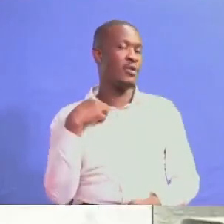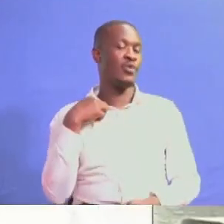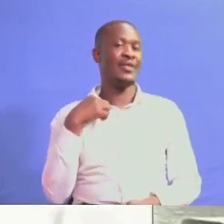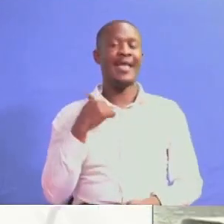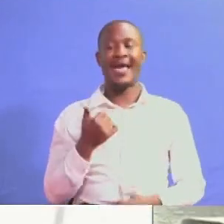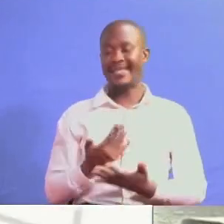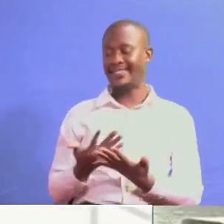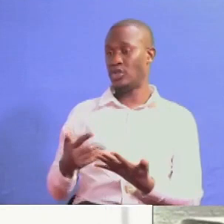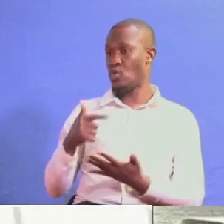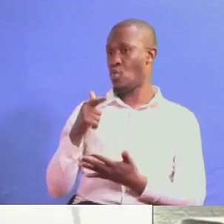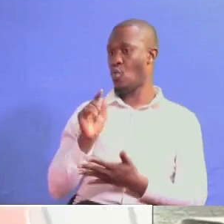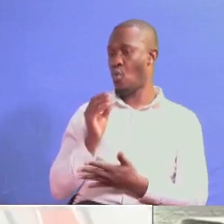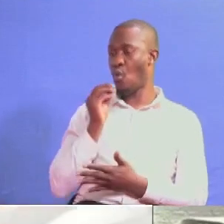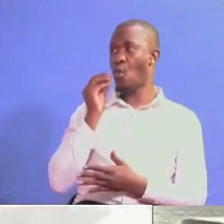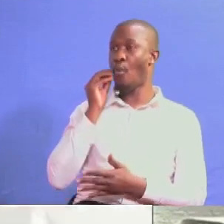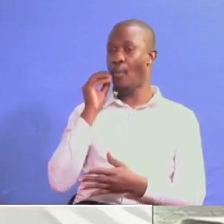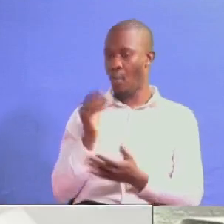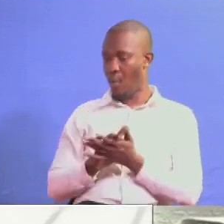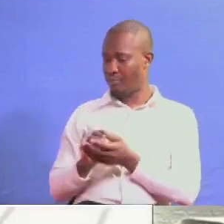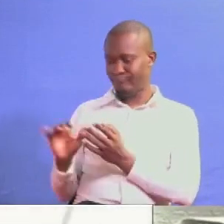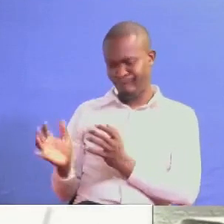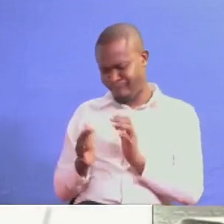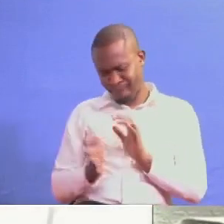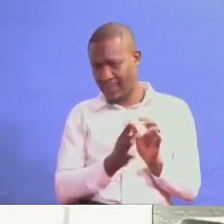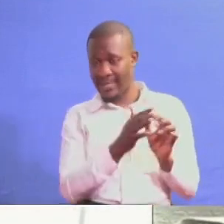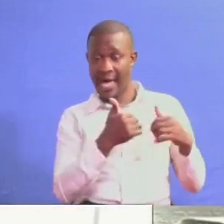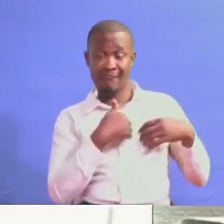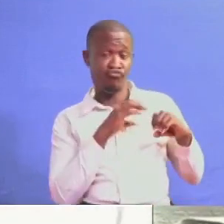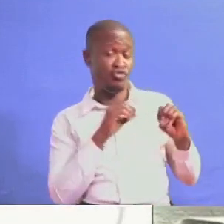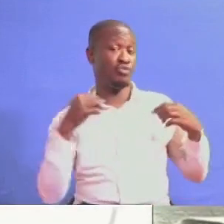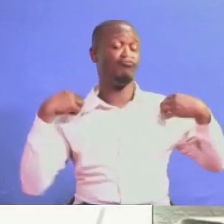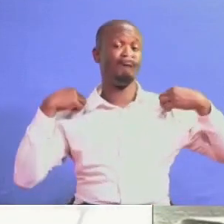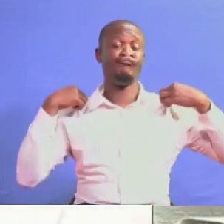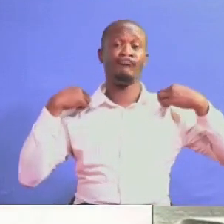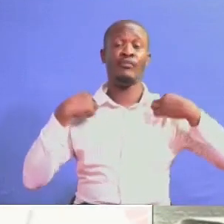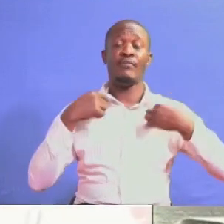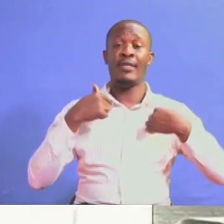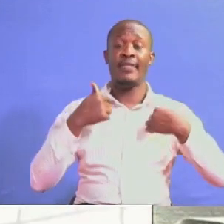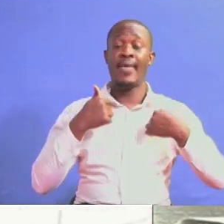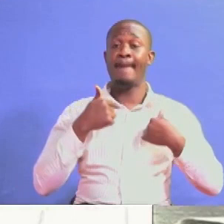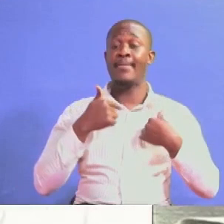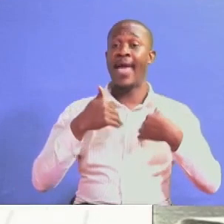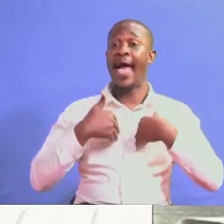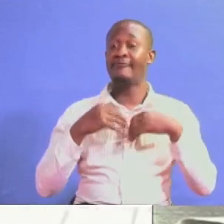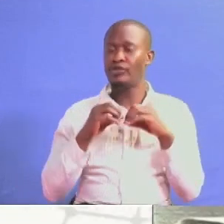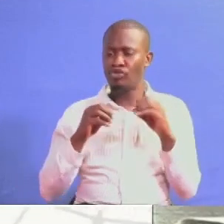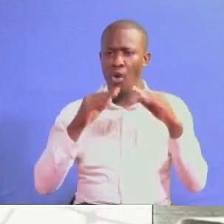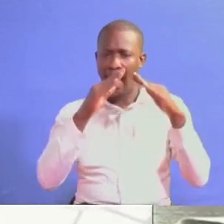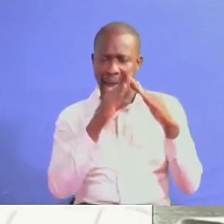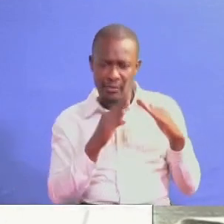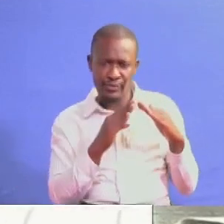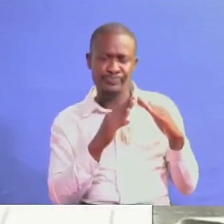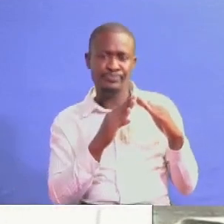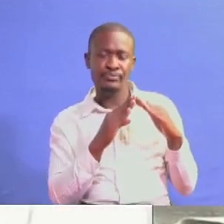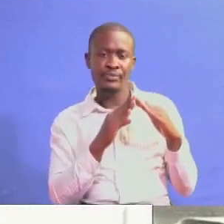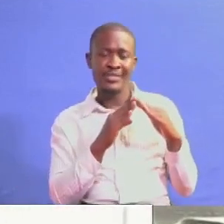children's home was swept away, so they don't have uniform. They have no shelter. They